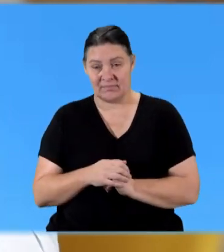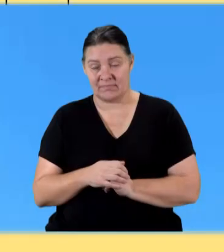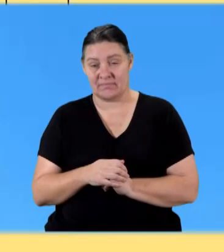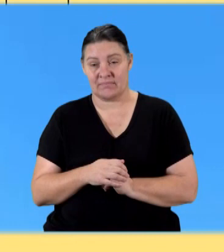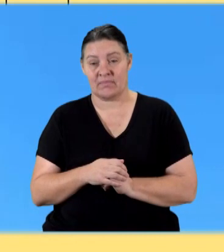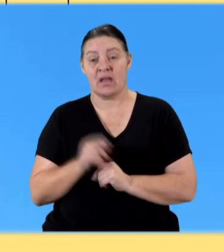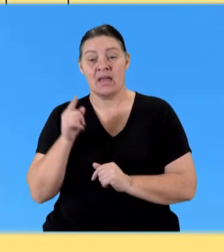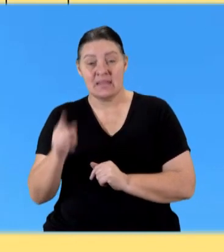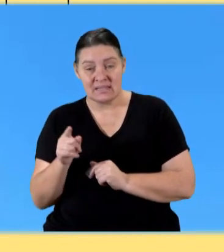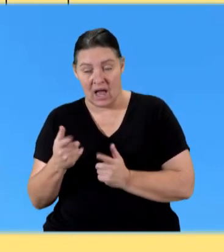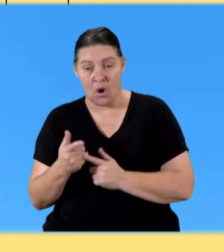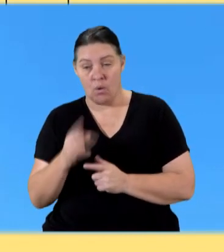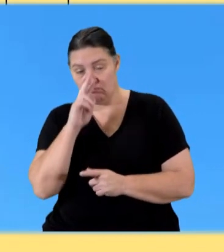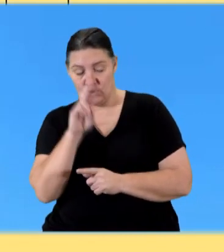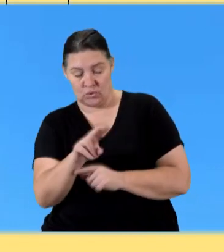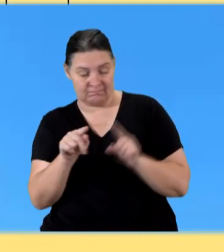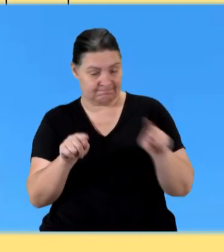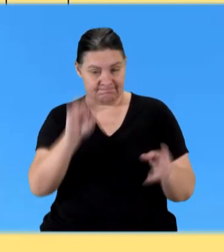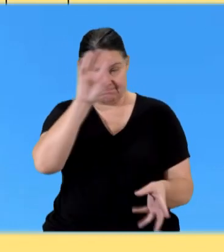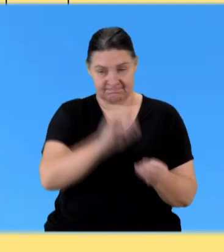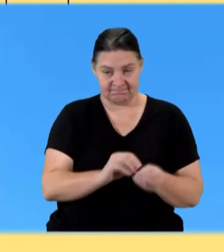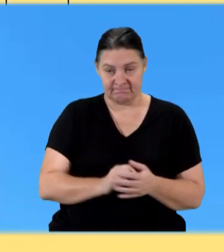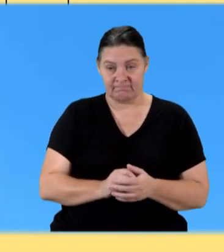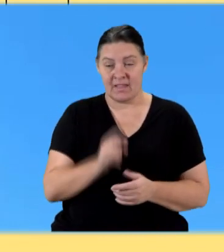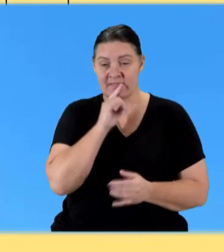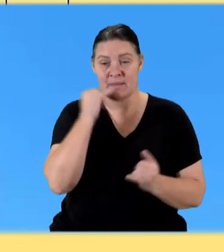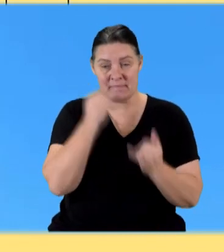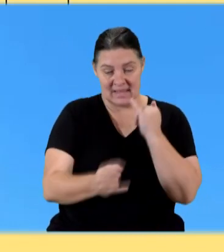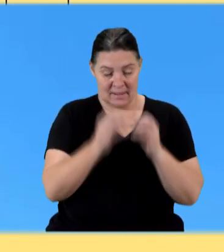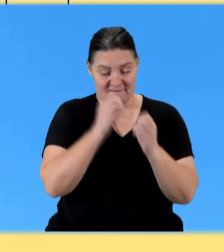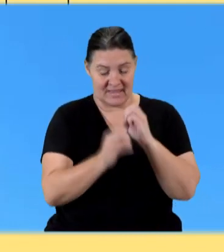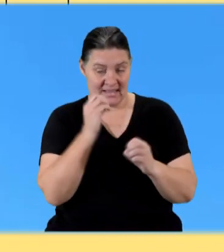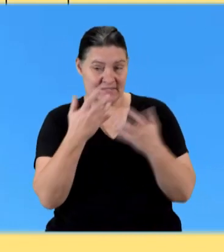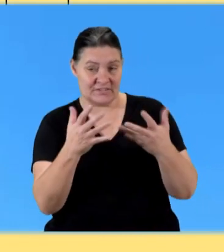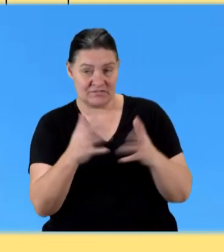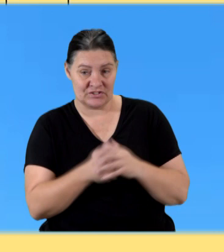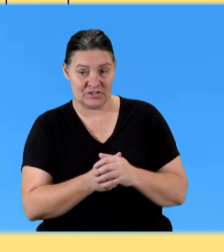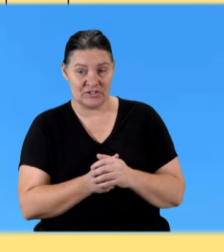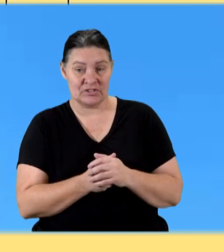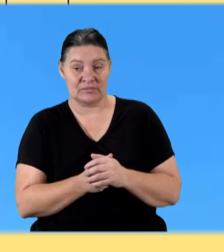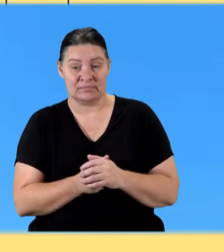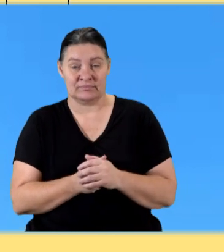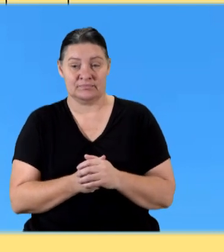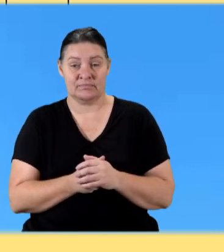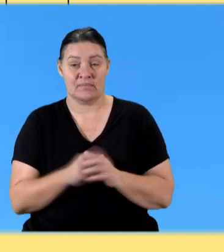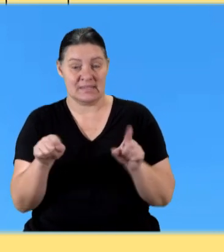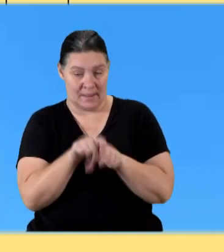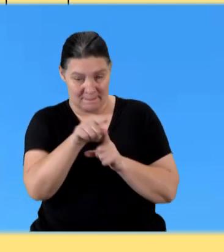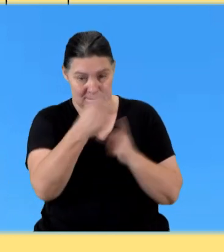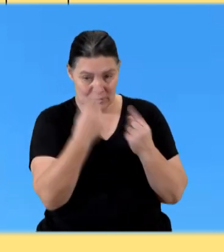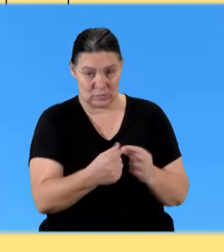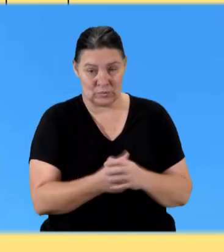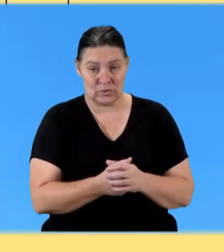This is how our creditors control will then look. Here is that error that we corrected, and we also did